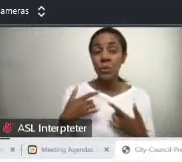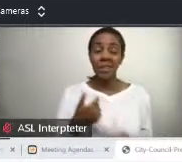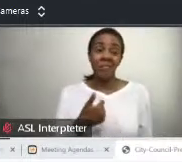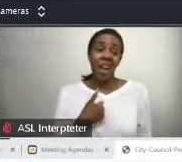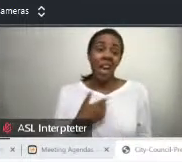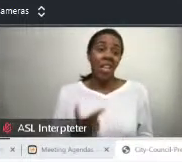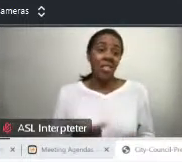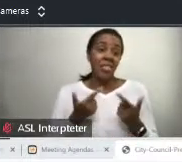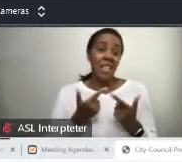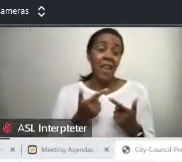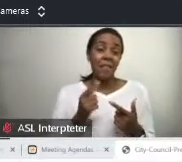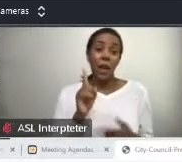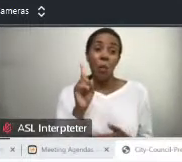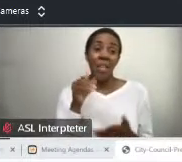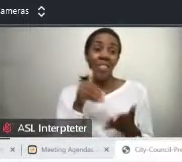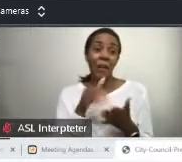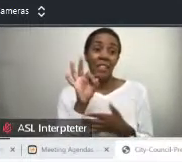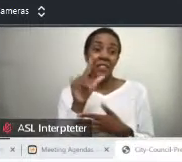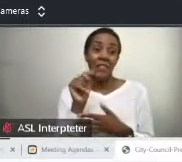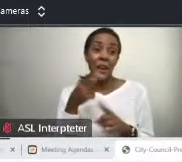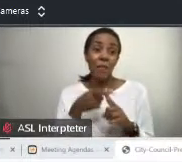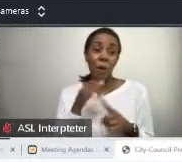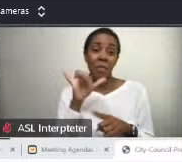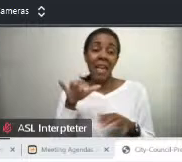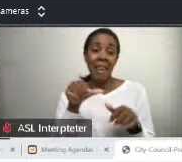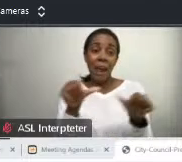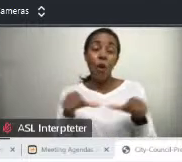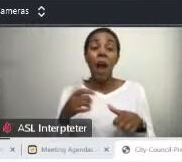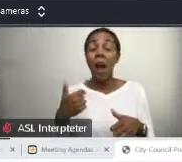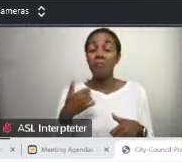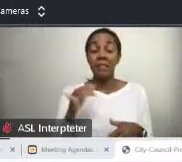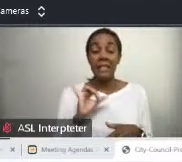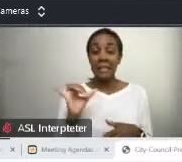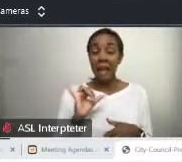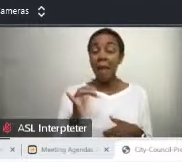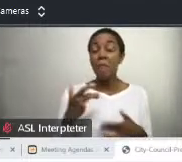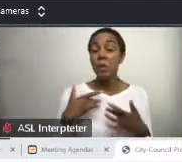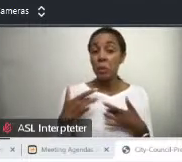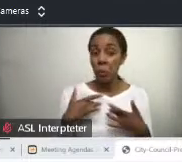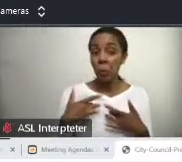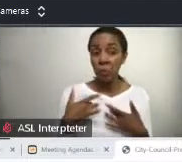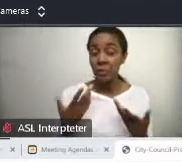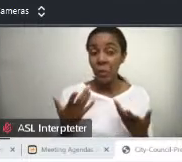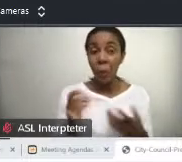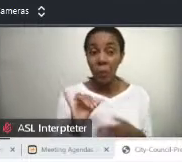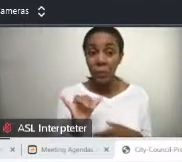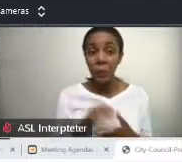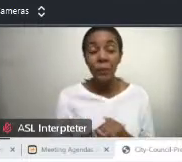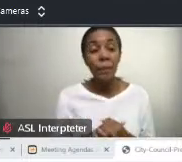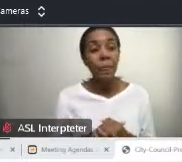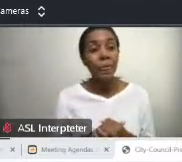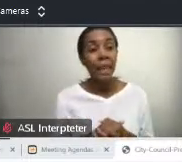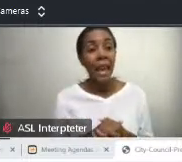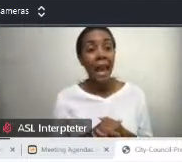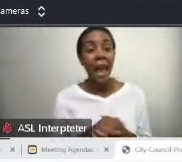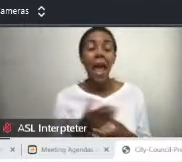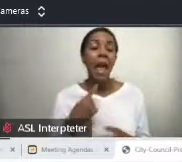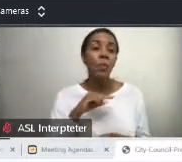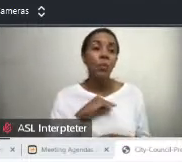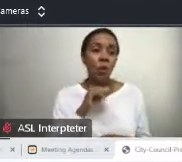within 1,000 feet of the property, I'm sensitive to those concerns as well. And as someone who's we're